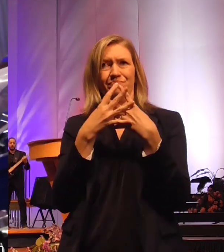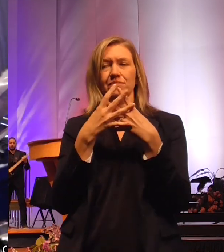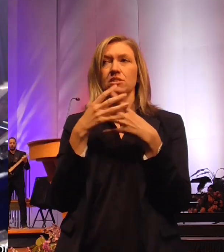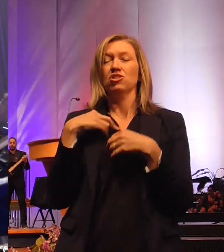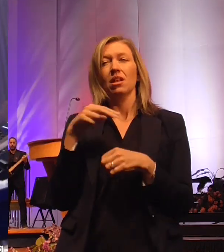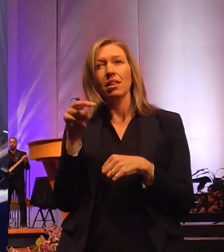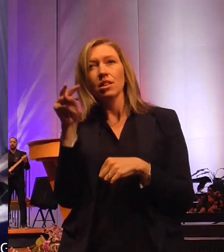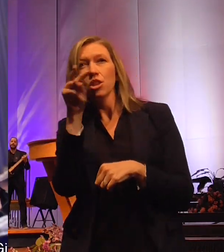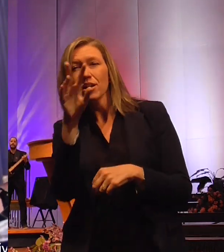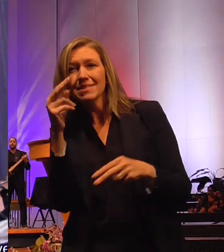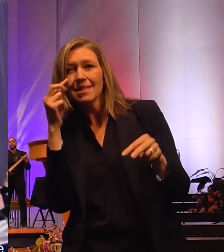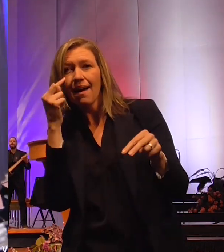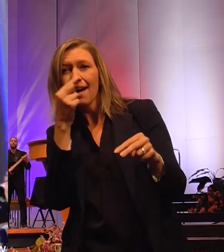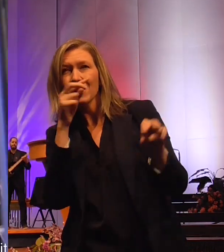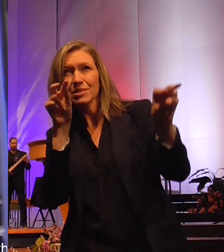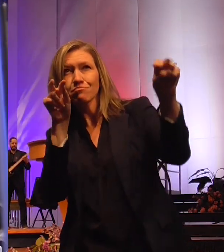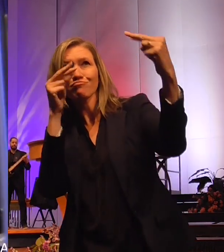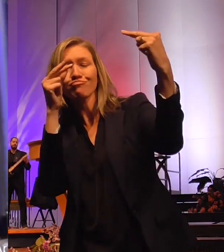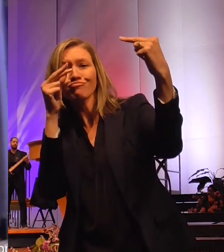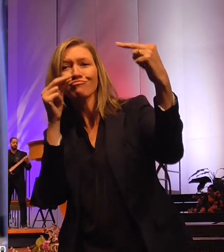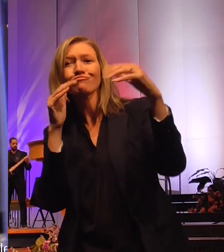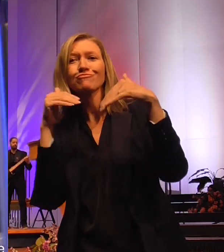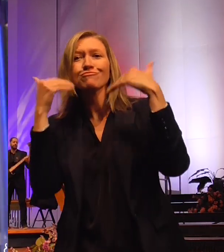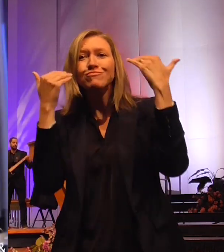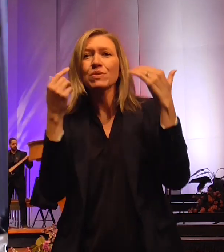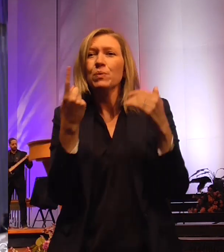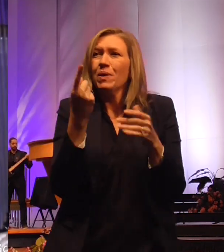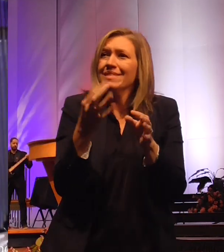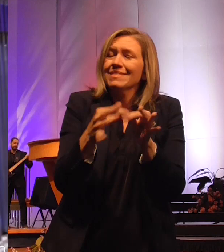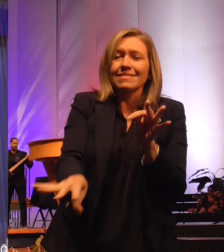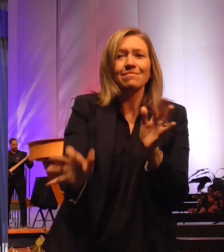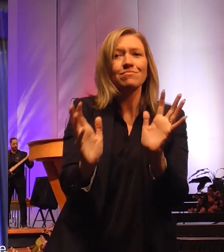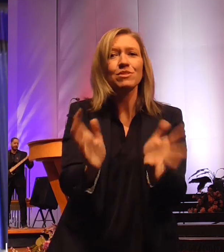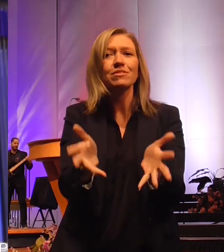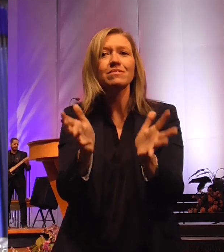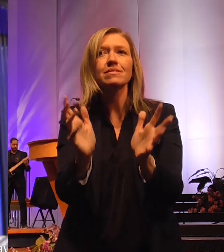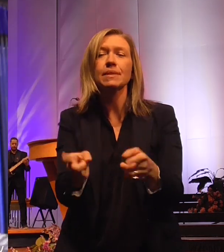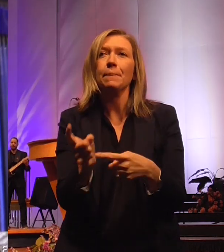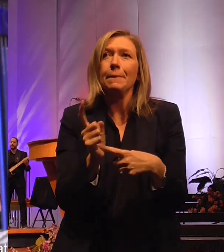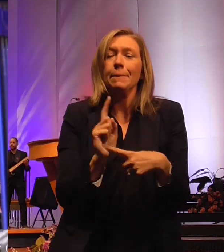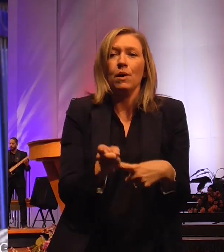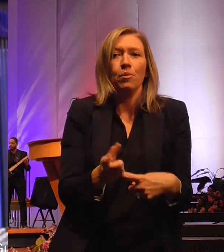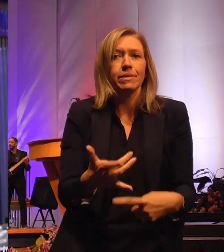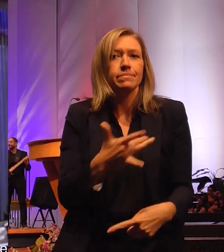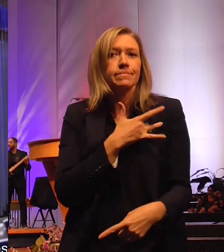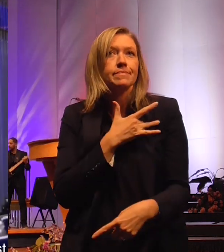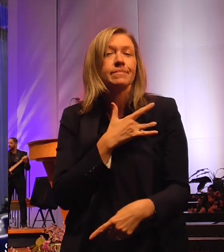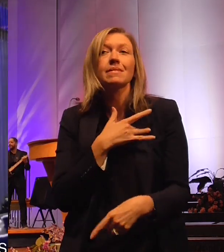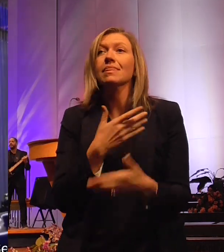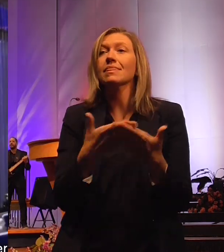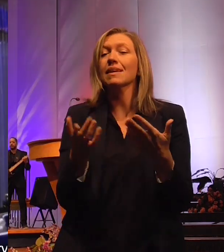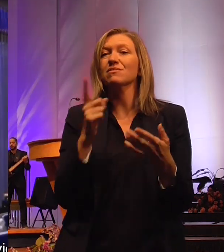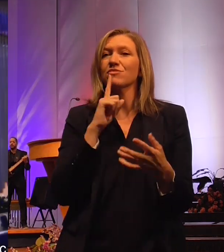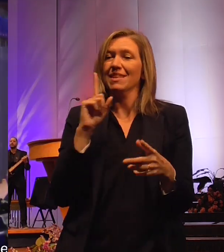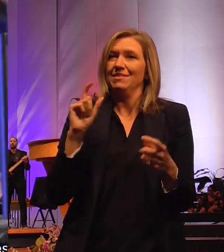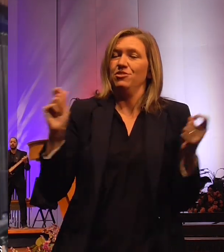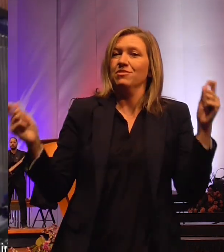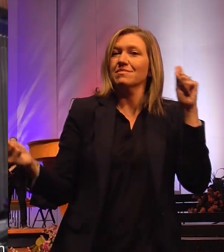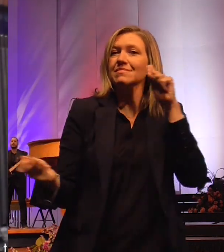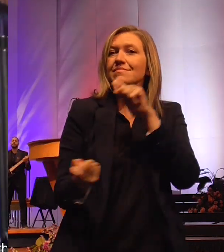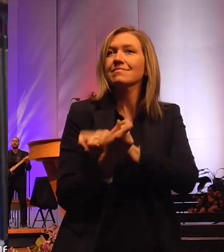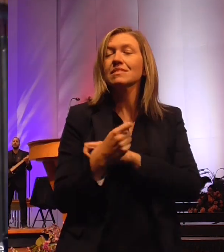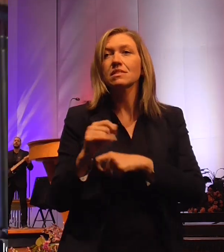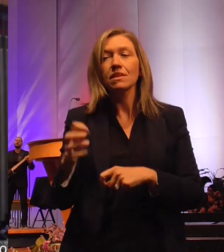She looked in his eyes in the mirror and he smiled. One conversation, a simple moment, the things that change us if